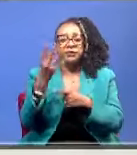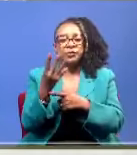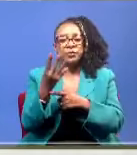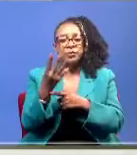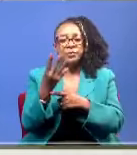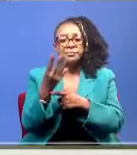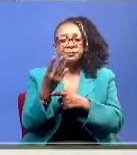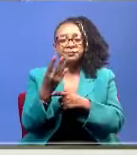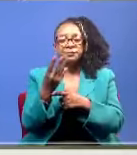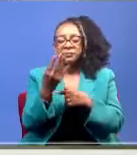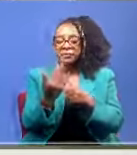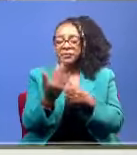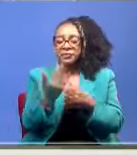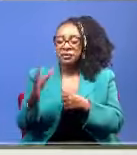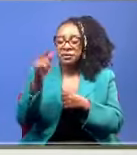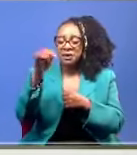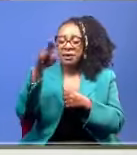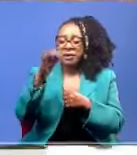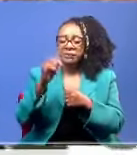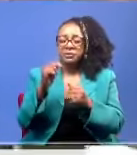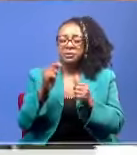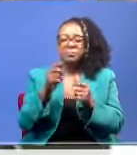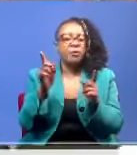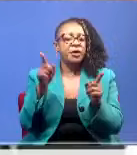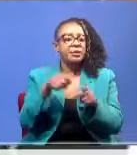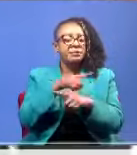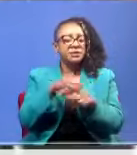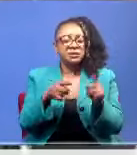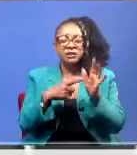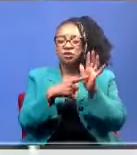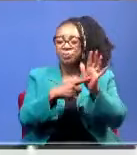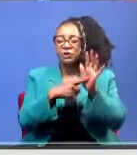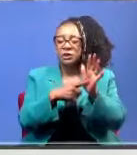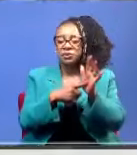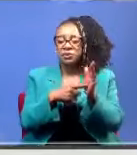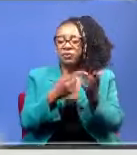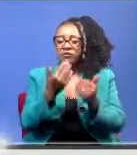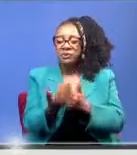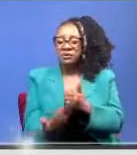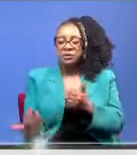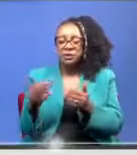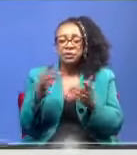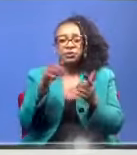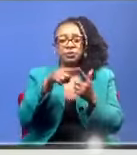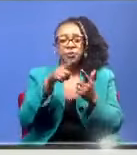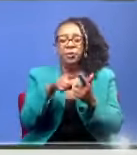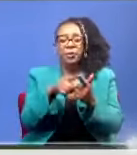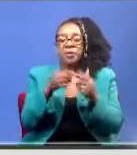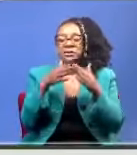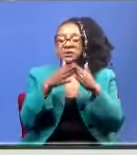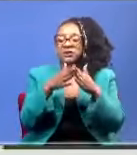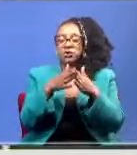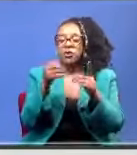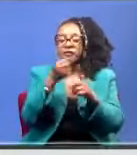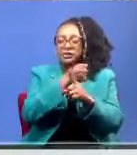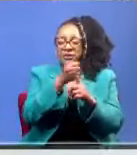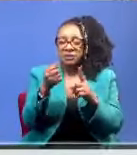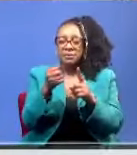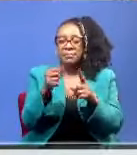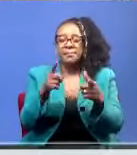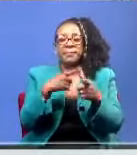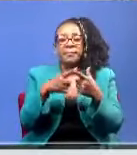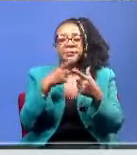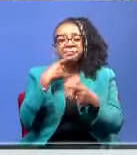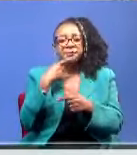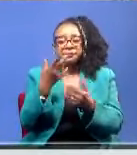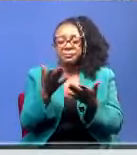On the 2nd of September 2024. The Children's Act prohibits exposure of minors to sexual offences. Section 81 of the Sexual Offences Act states